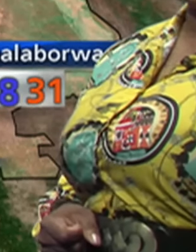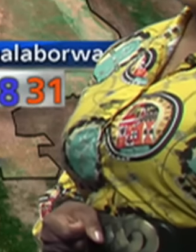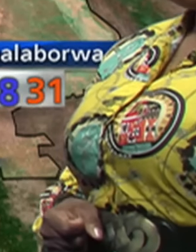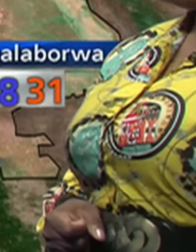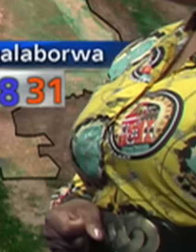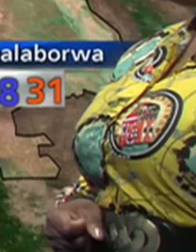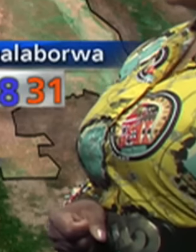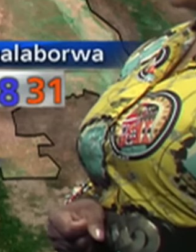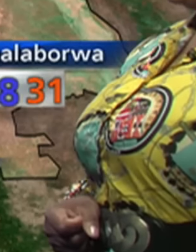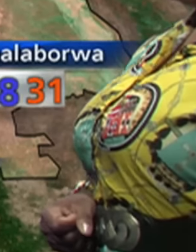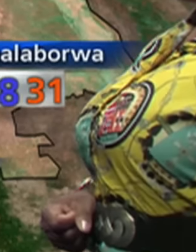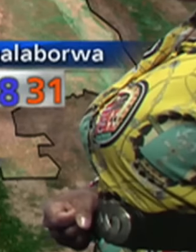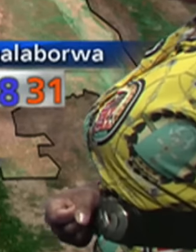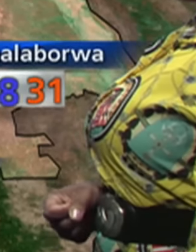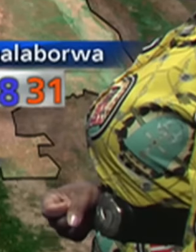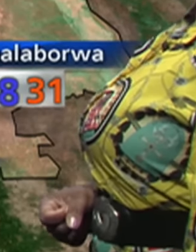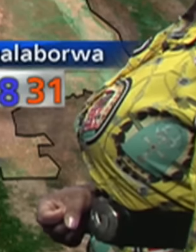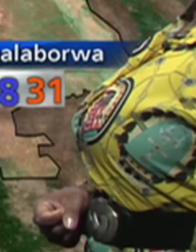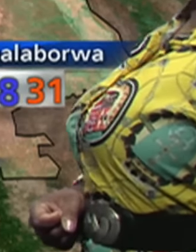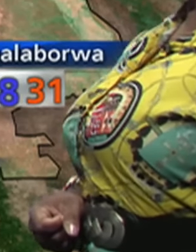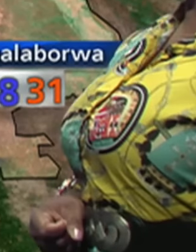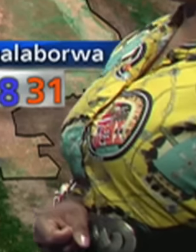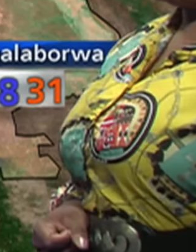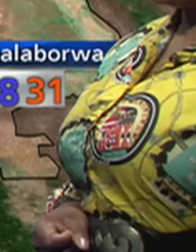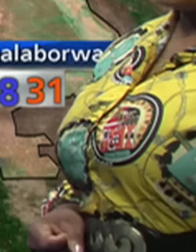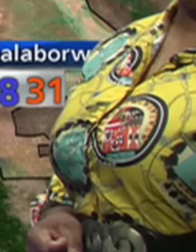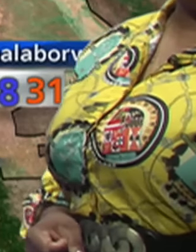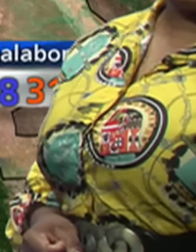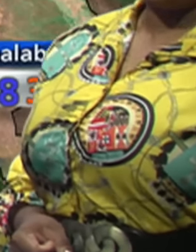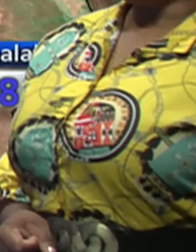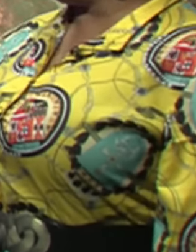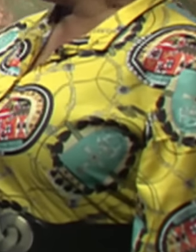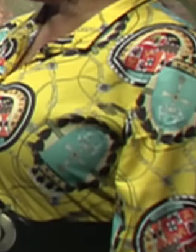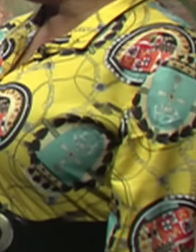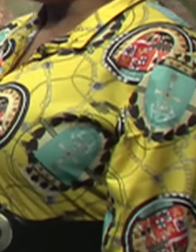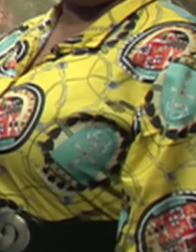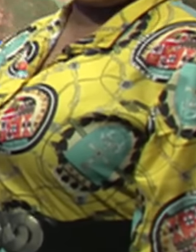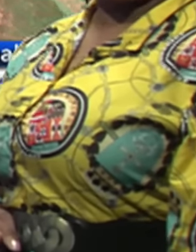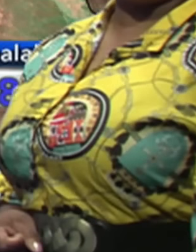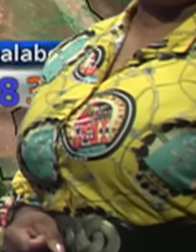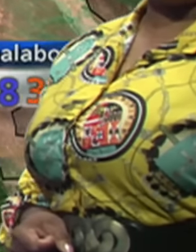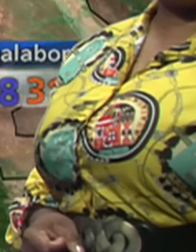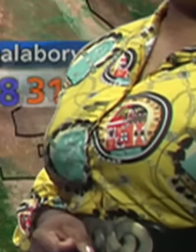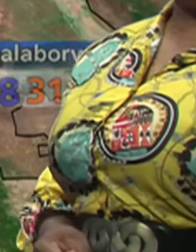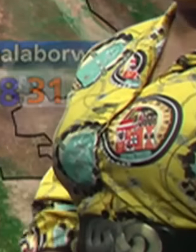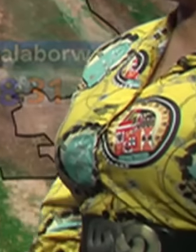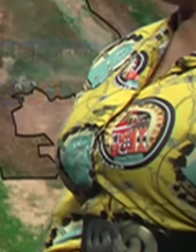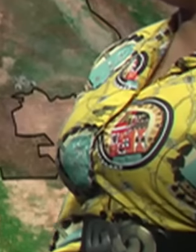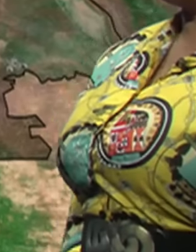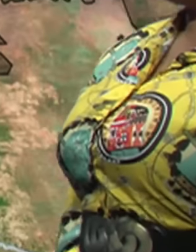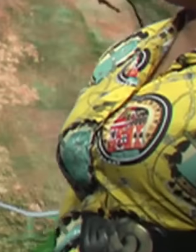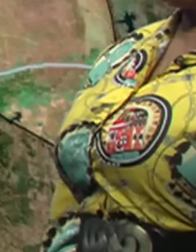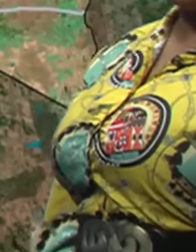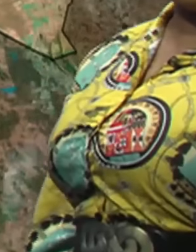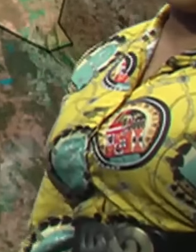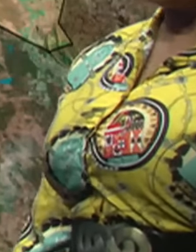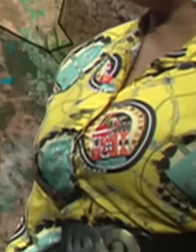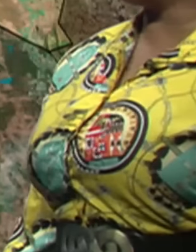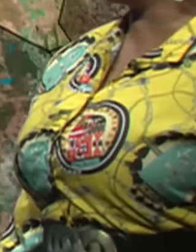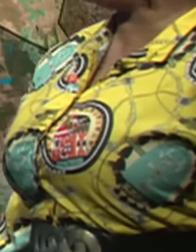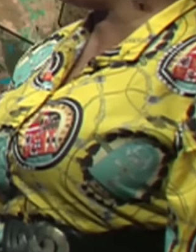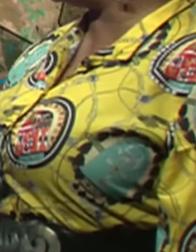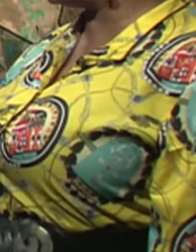motlhaletsi Mamune re lebelela le gona wena o tla be le ga Mashabela go tla be go ntše go na le pula Bakersford ka tše 20 senyane re lebelela go